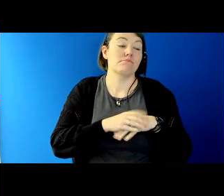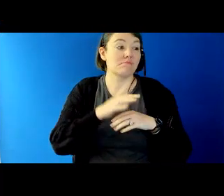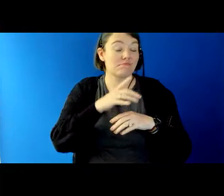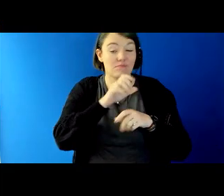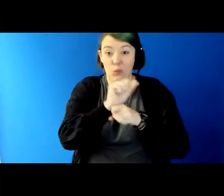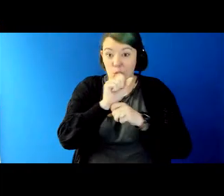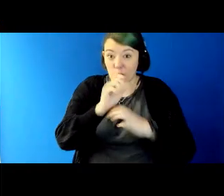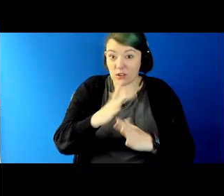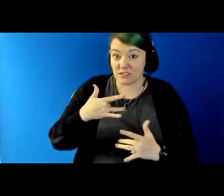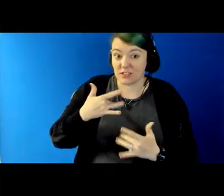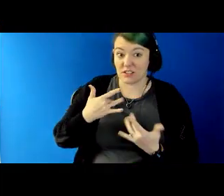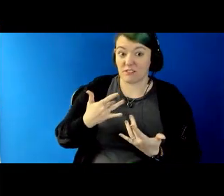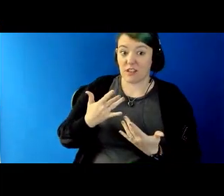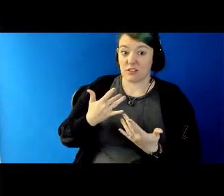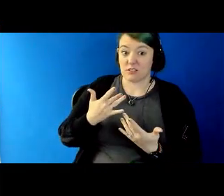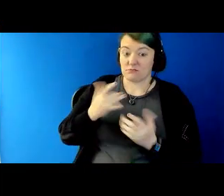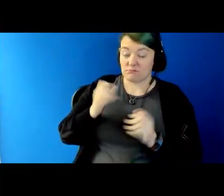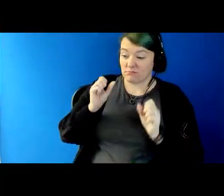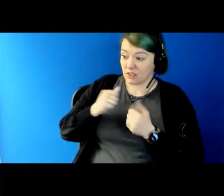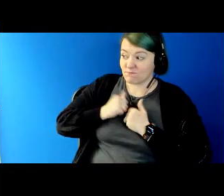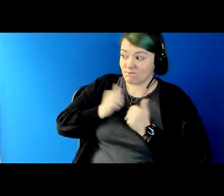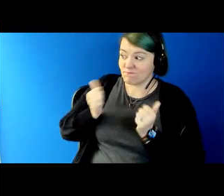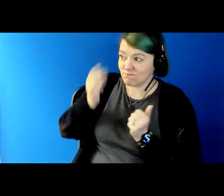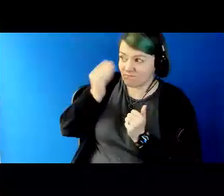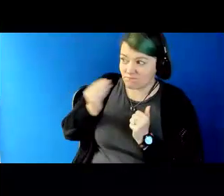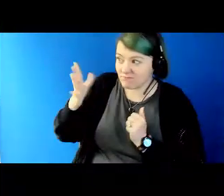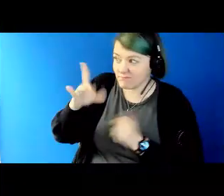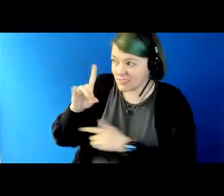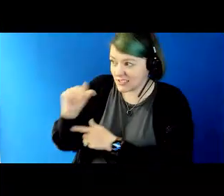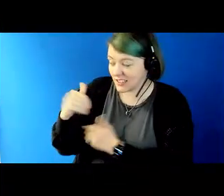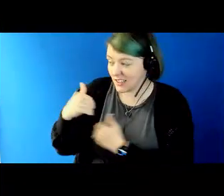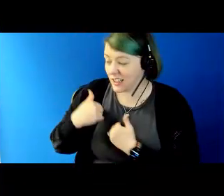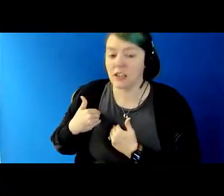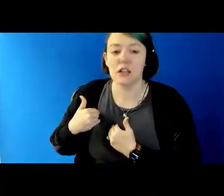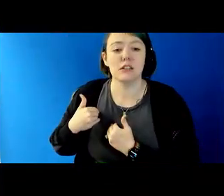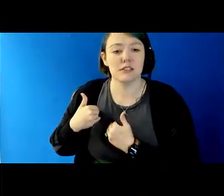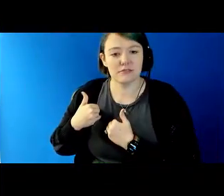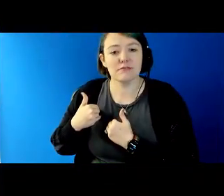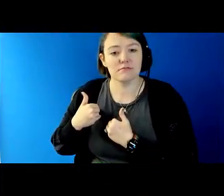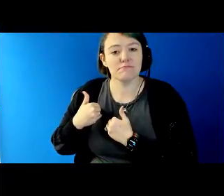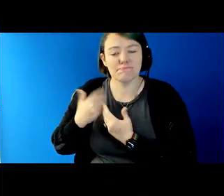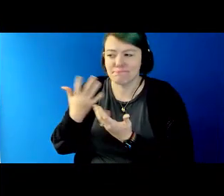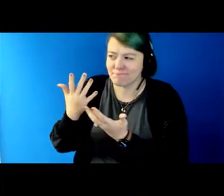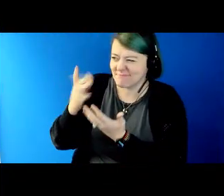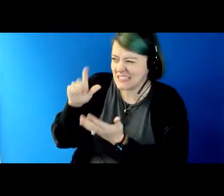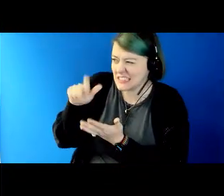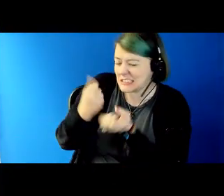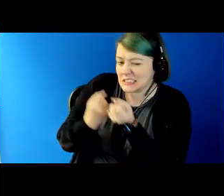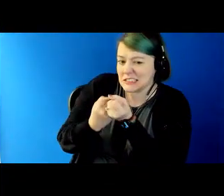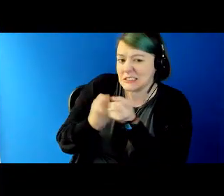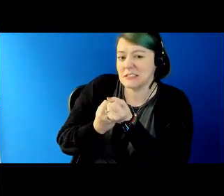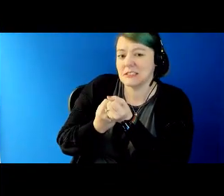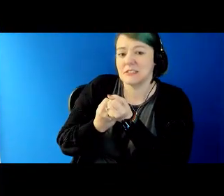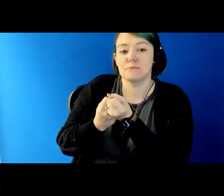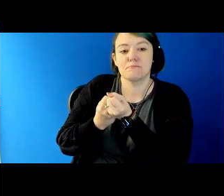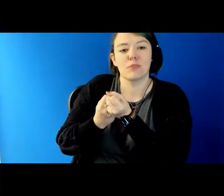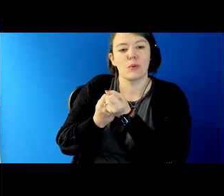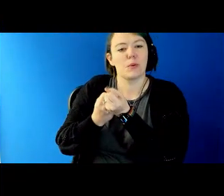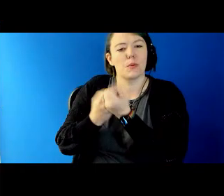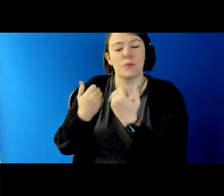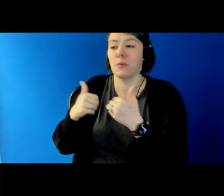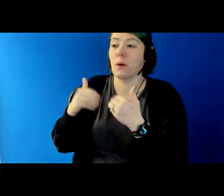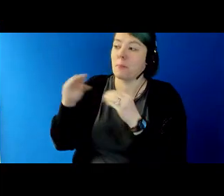their feedback without fear of judgment, that's a sign of an inclusive culture. But respect is also being